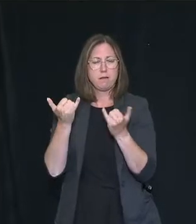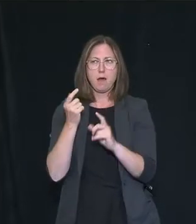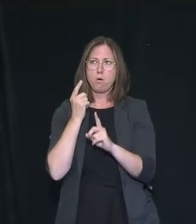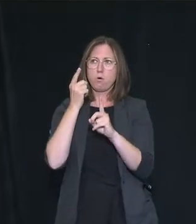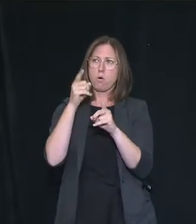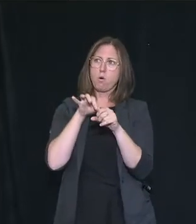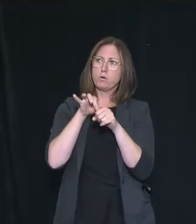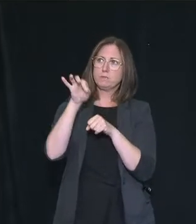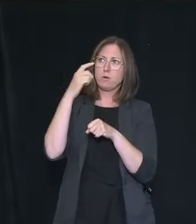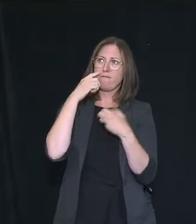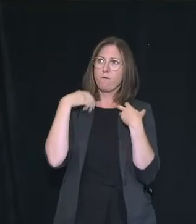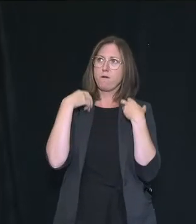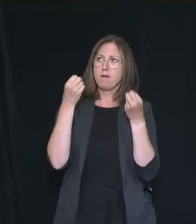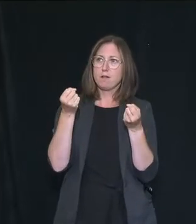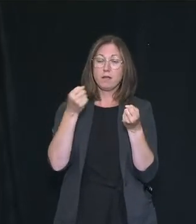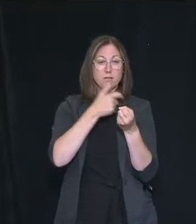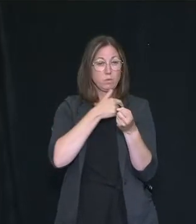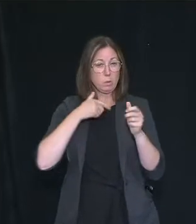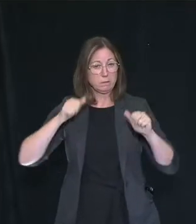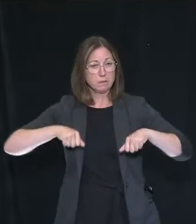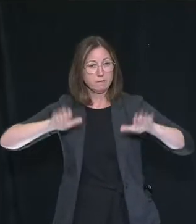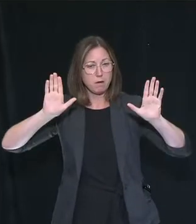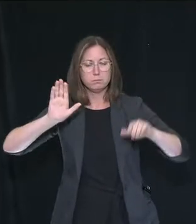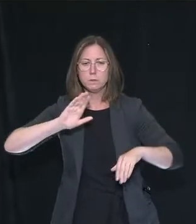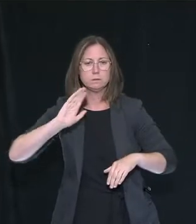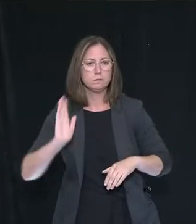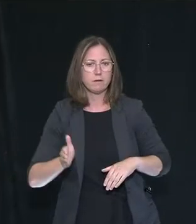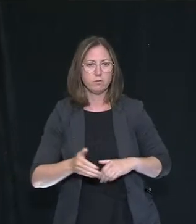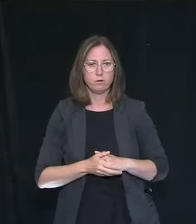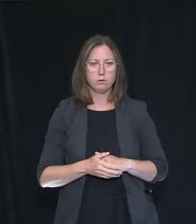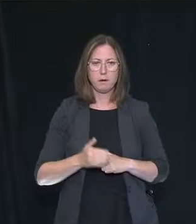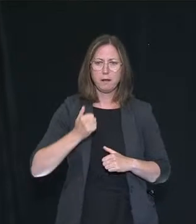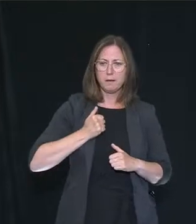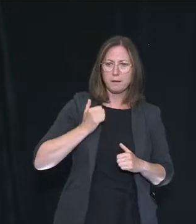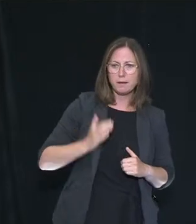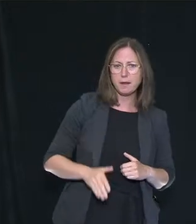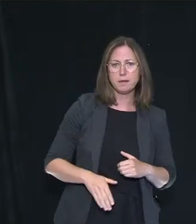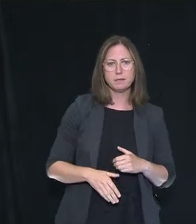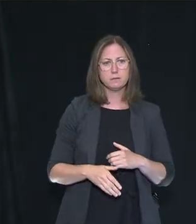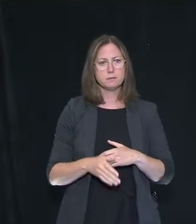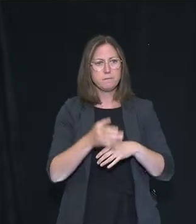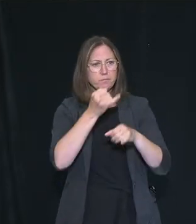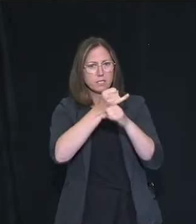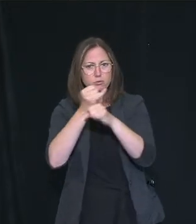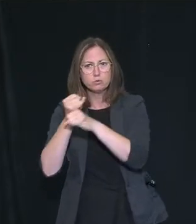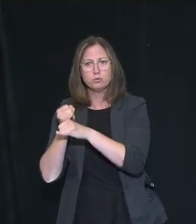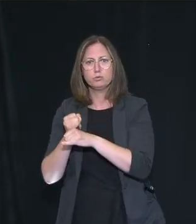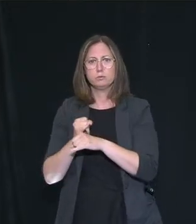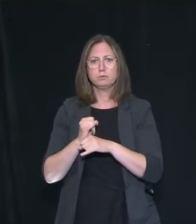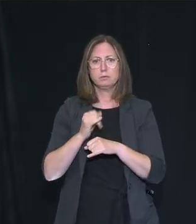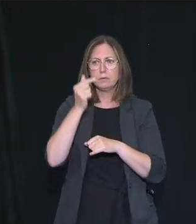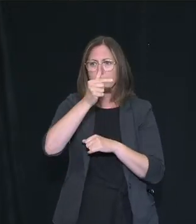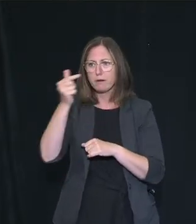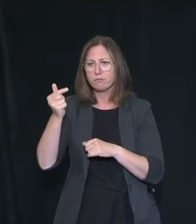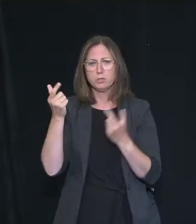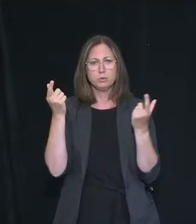up. Canadians, institutions, let us continue our work together with